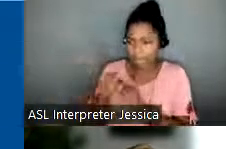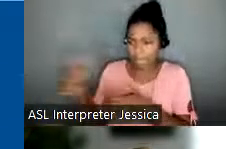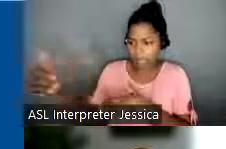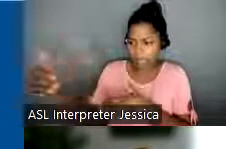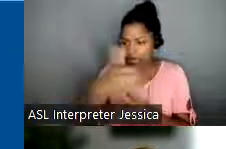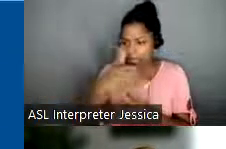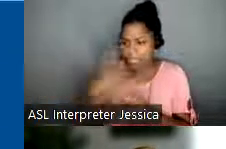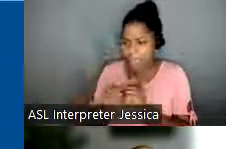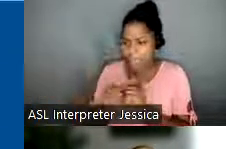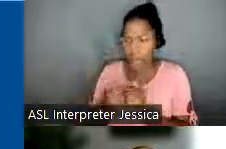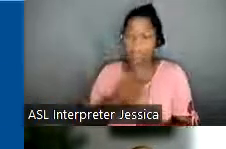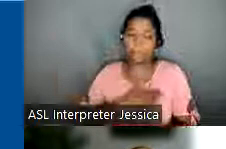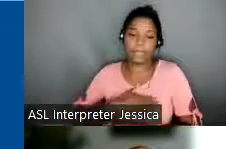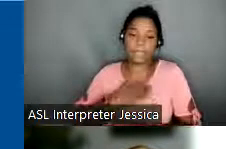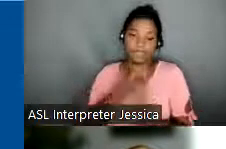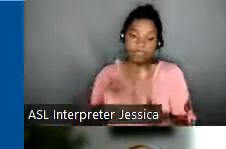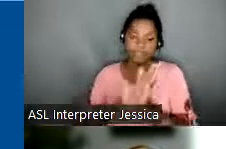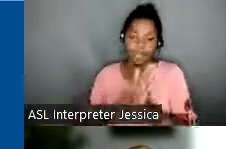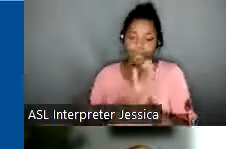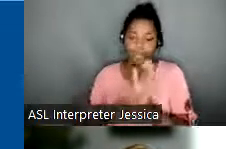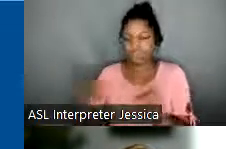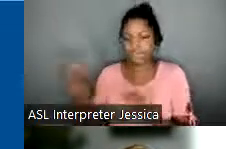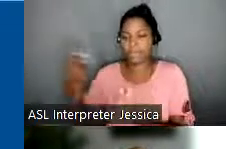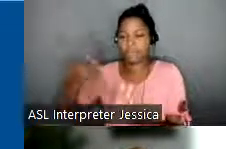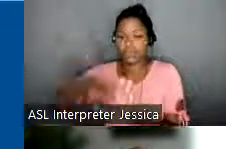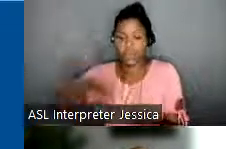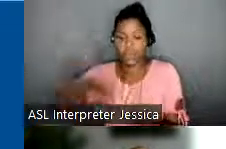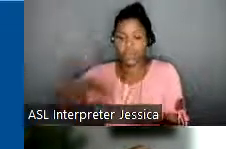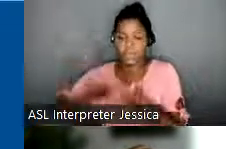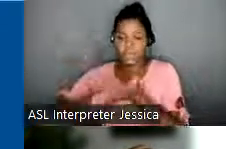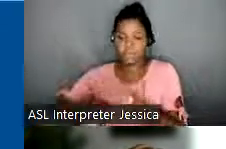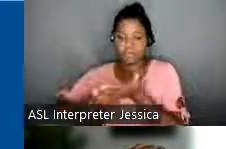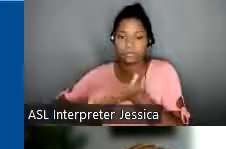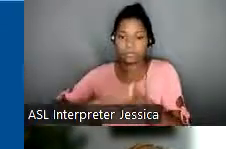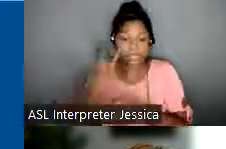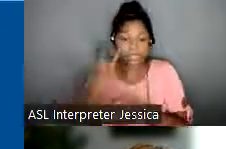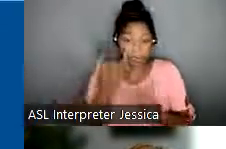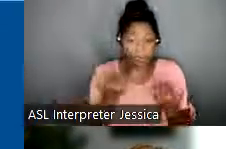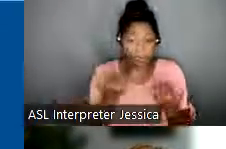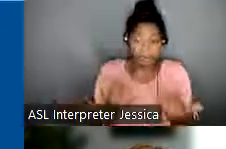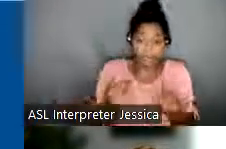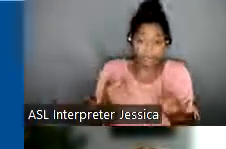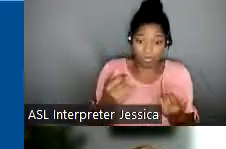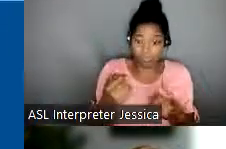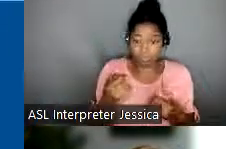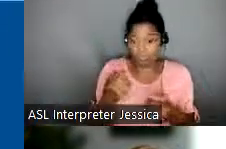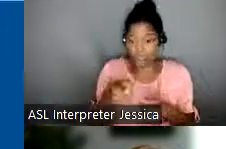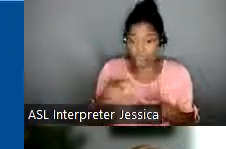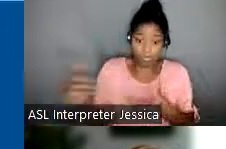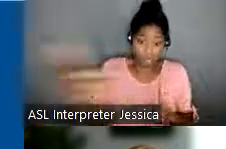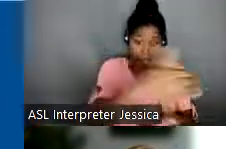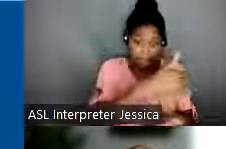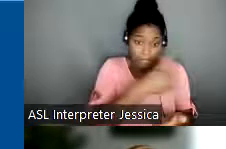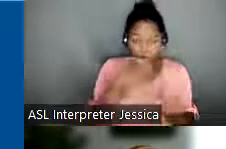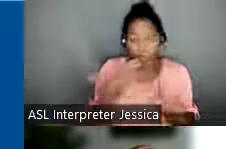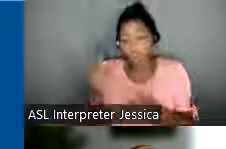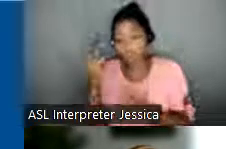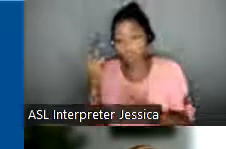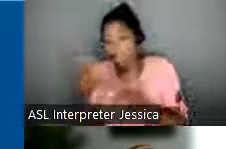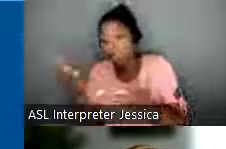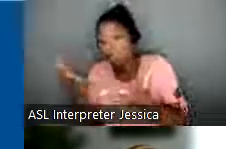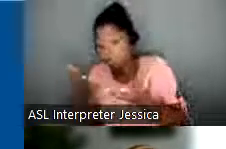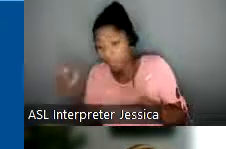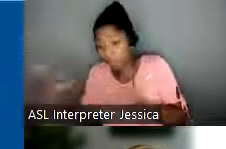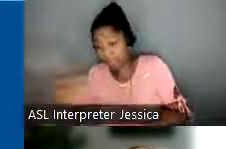So please check that out and join the discussion. If you're currently collecting data or want to collect data, this is a great way